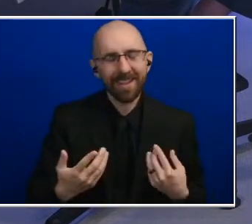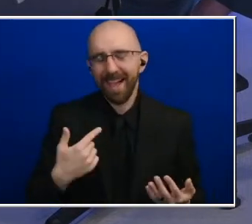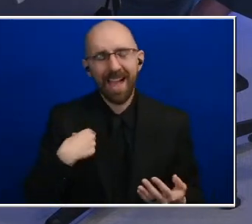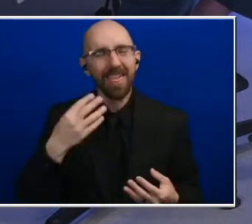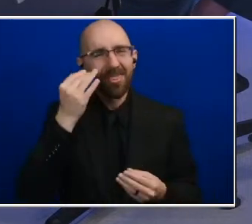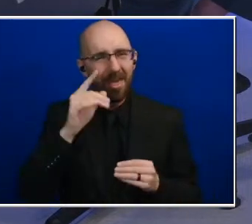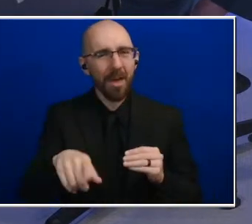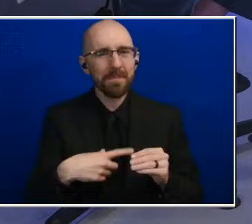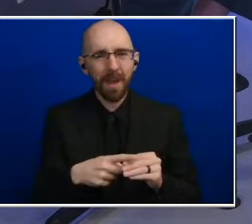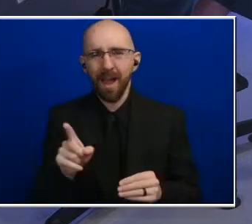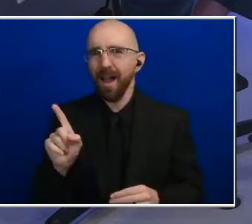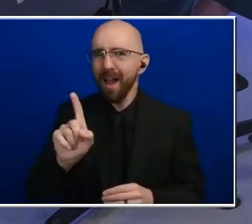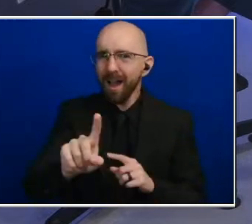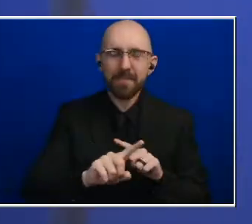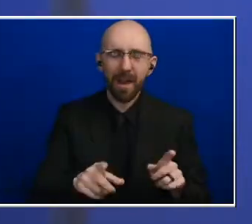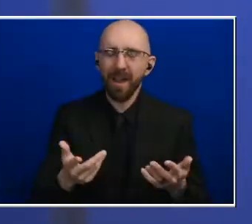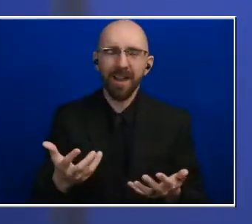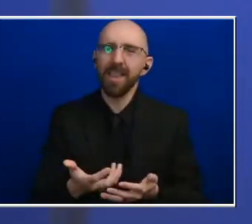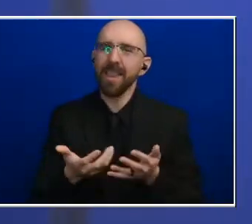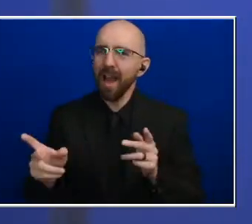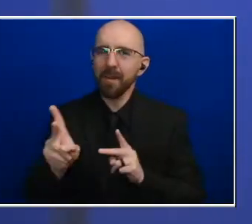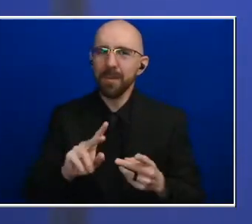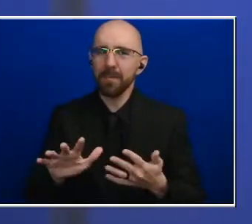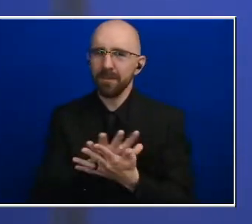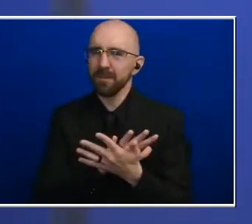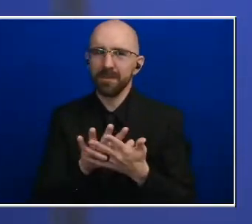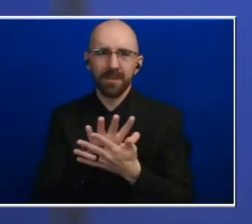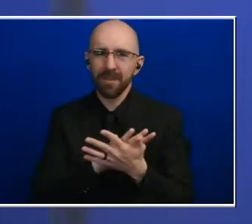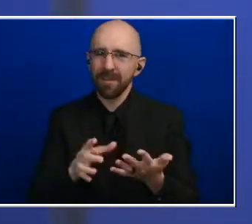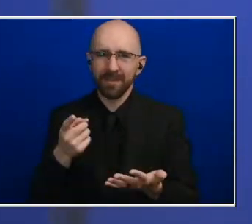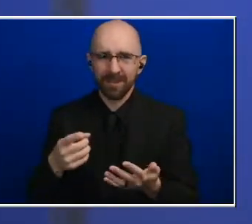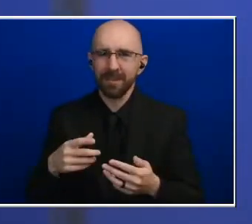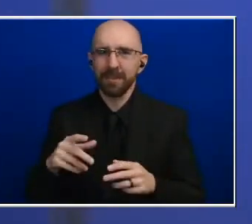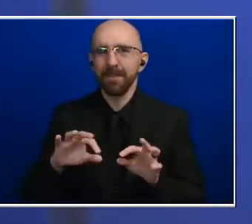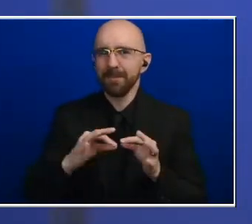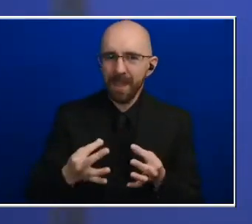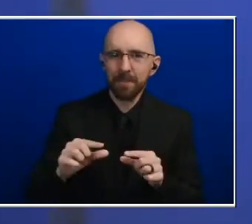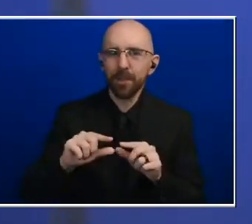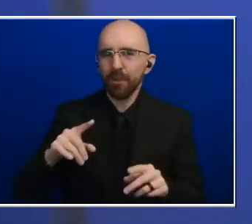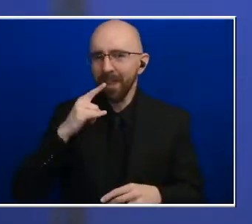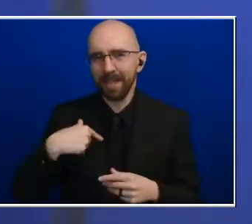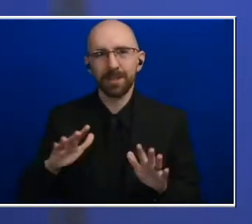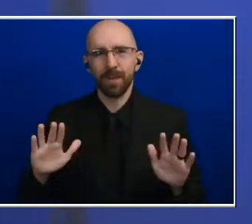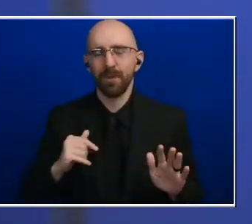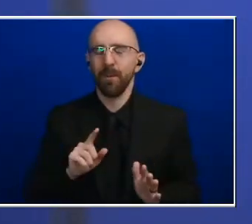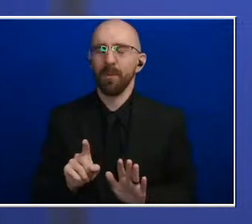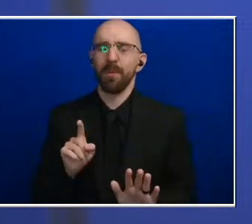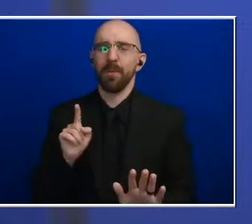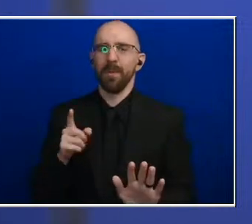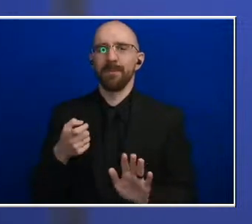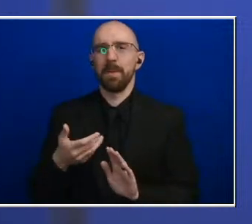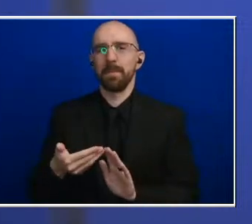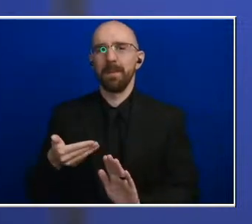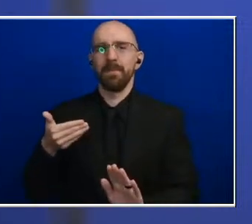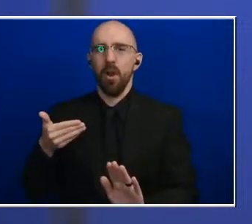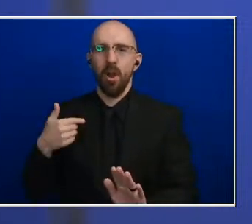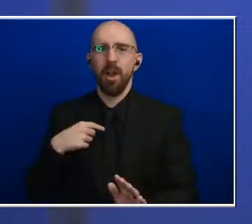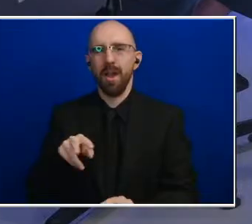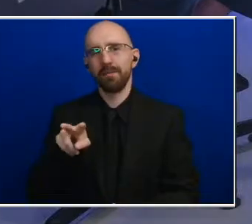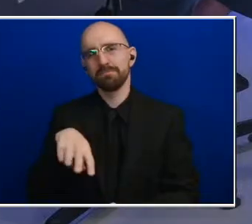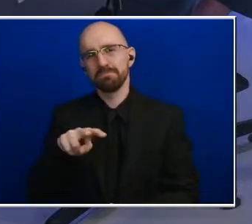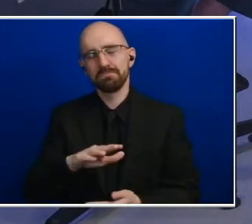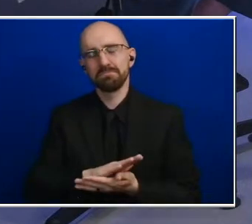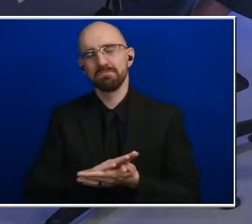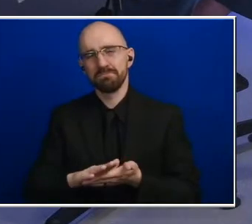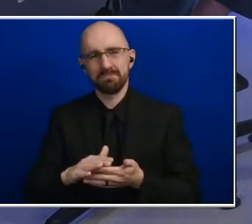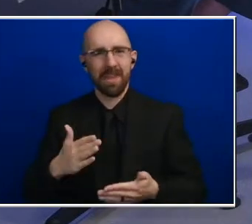Amy, but there were a lot of people. You had your grandkids, you had your family with you, so I just kind of, from afar, kind of got to be happy. That's a great story.